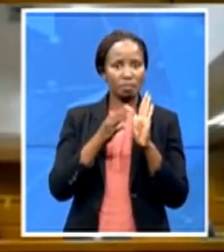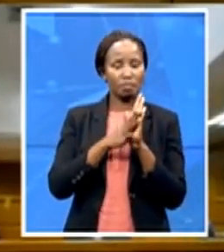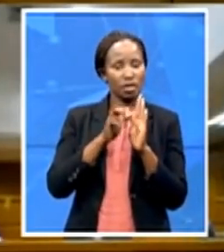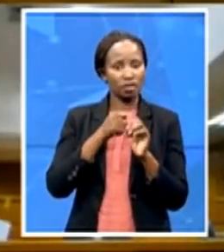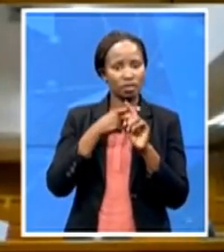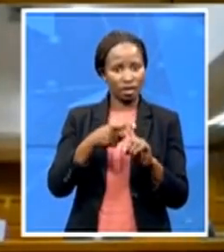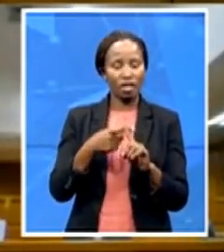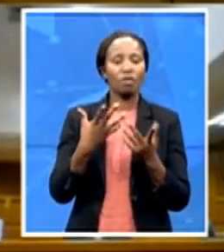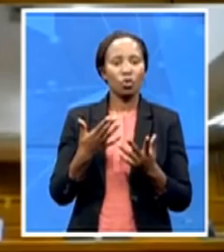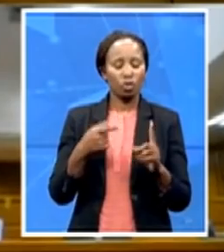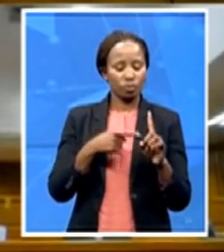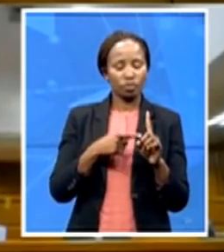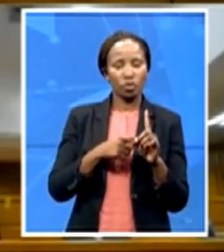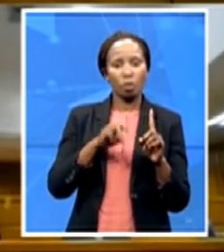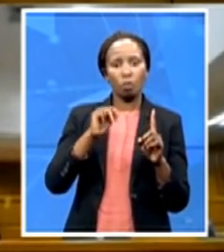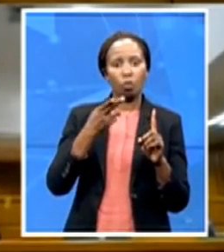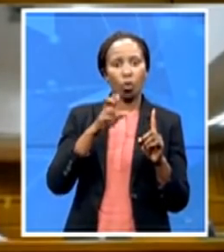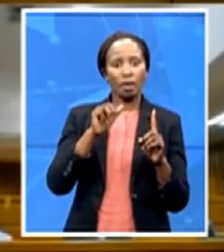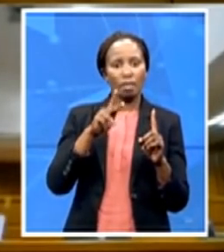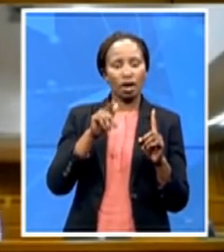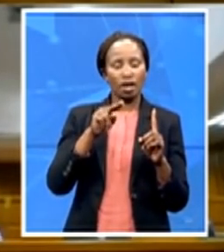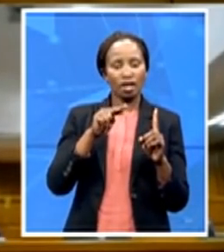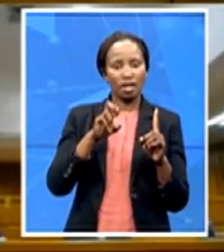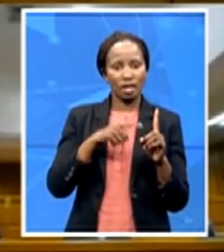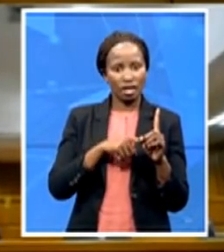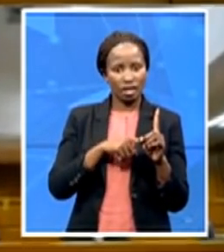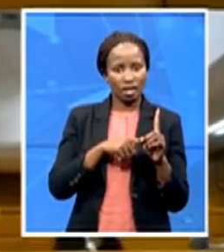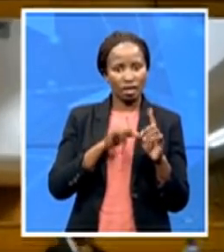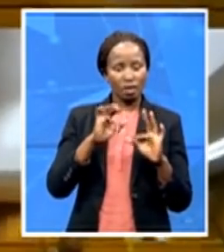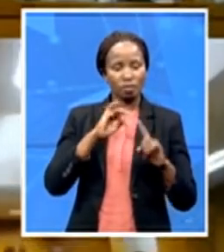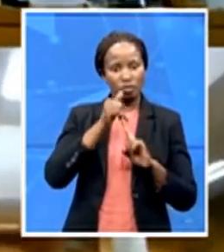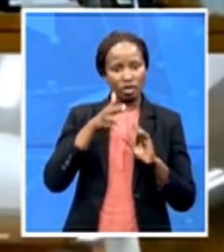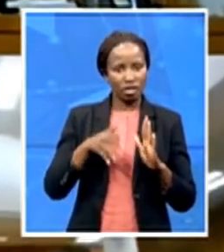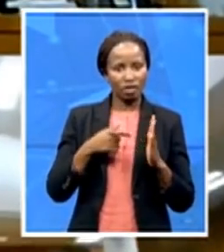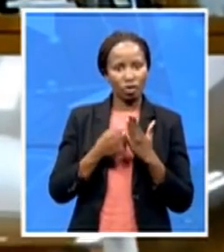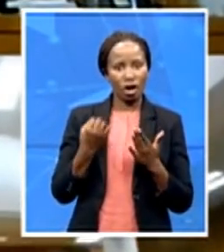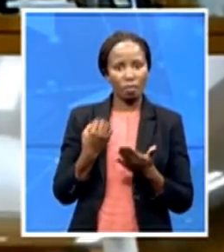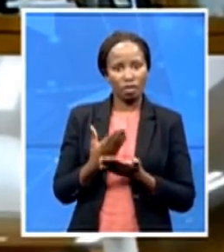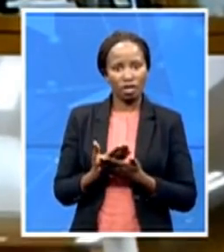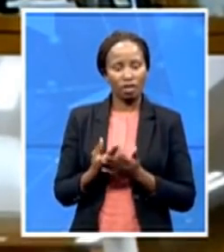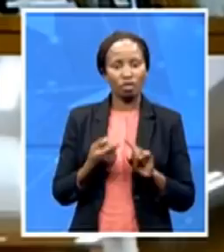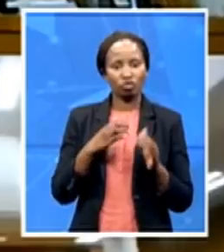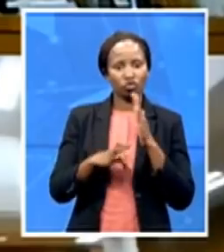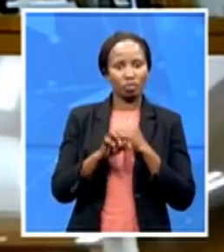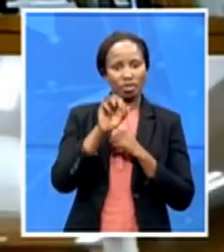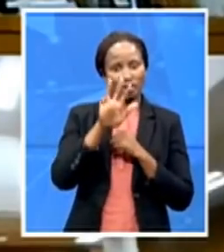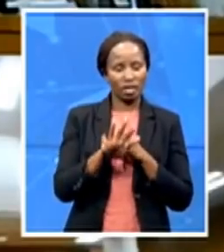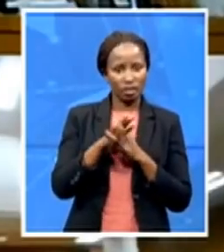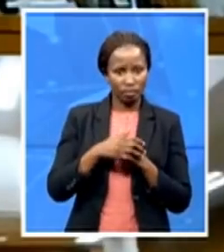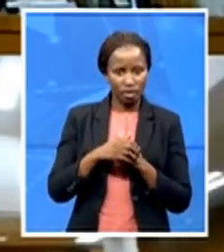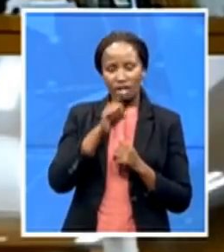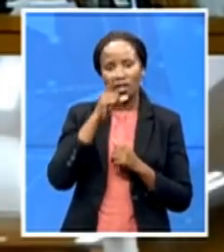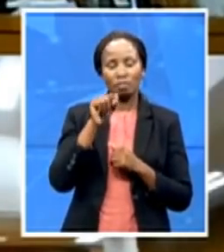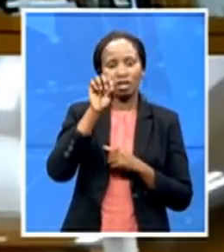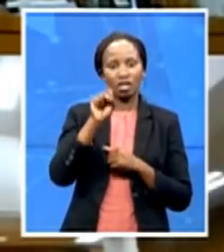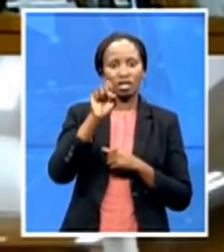spite of being clothed as rules of general application to all Chapter 9 office bearers, the so-called Sobukwe clause argument.